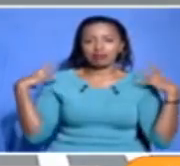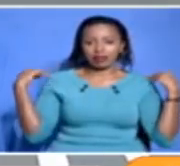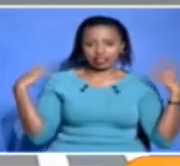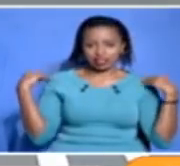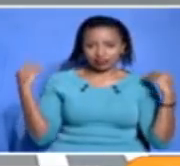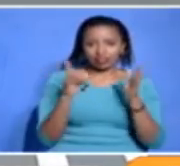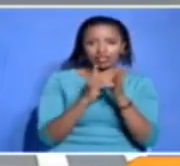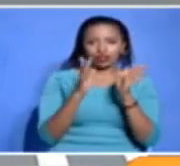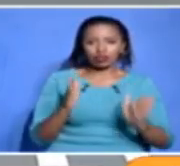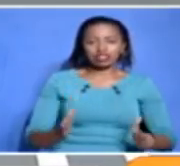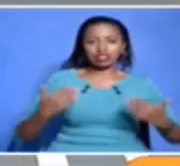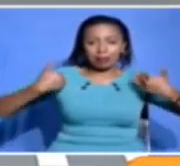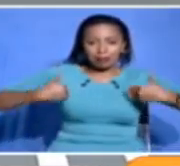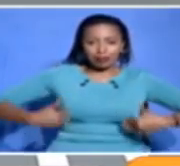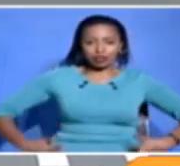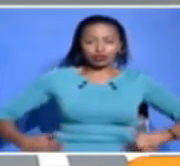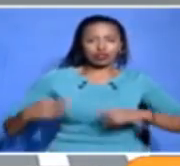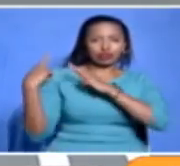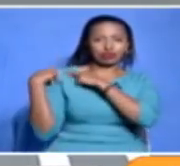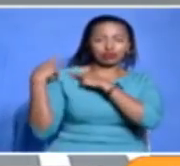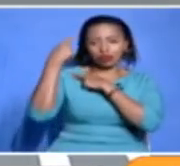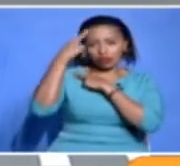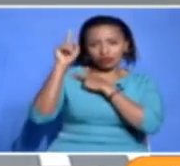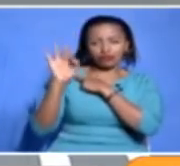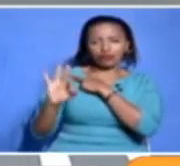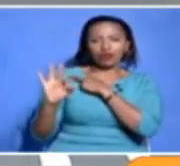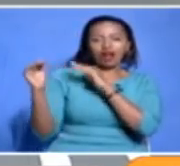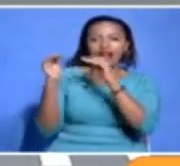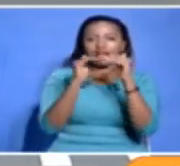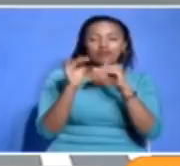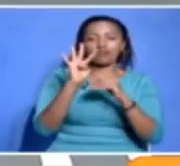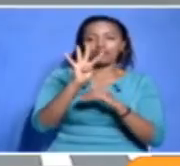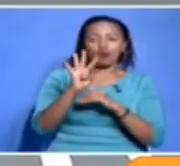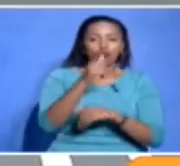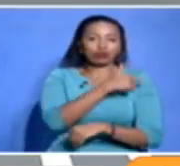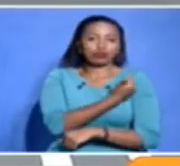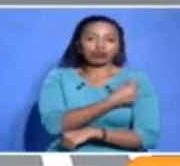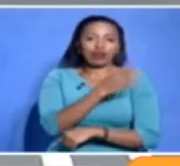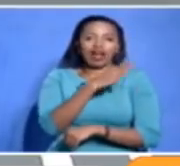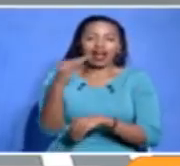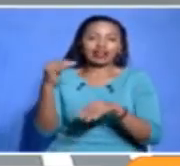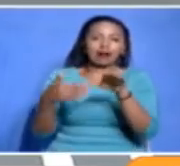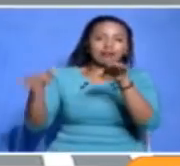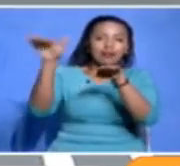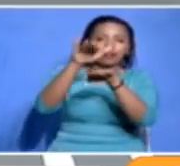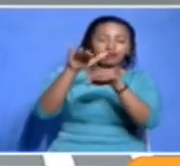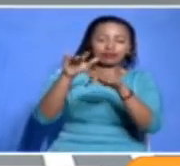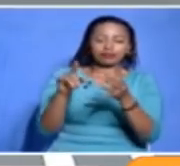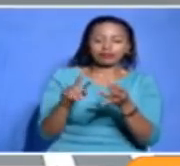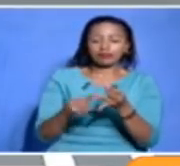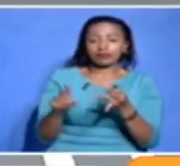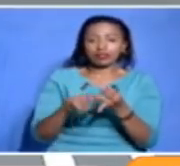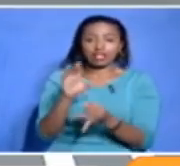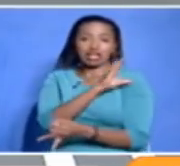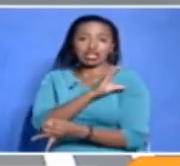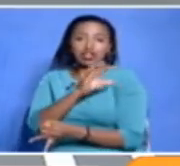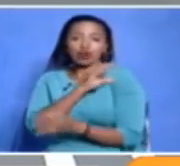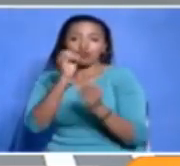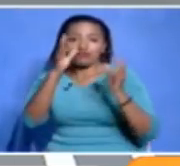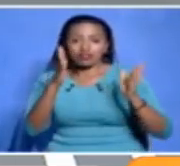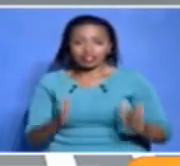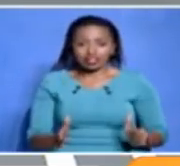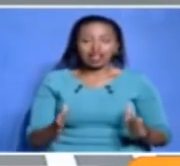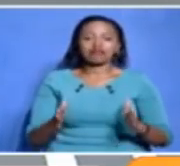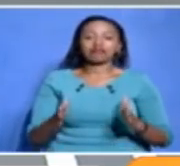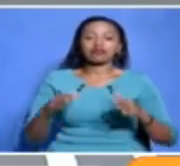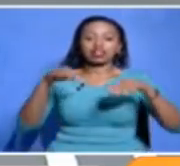person who would be in charge of a level 4 hospital and above. Now, a clinical officer goes through a diploma course